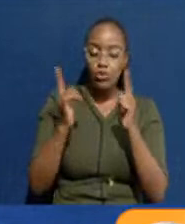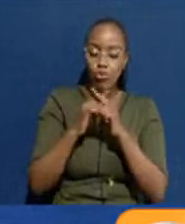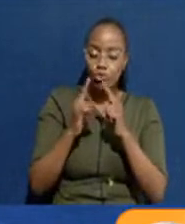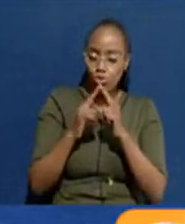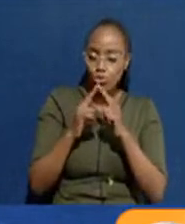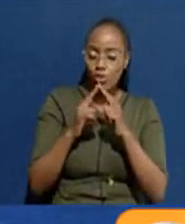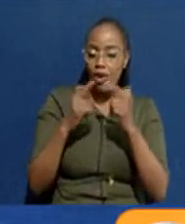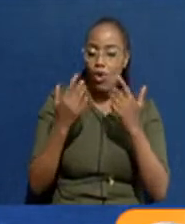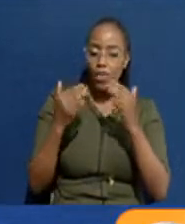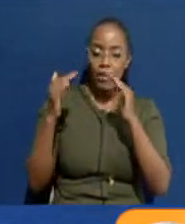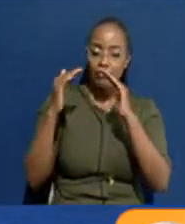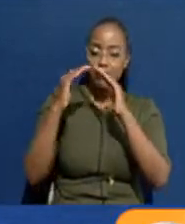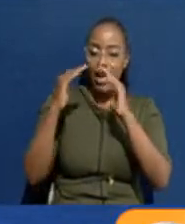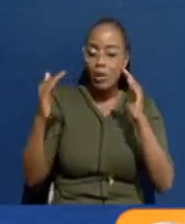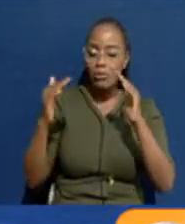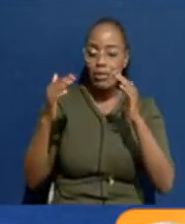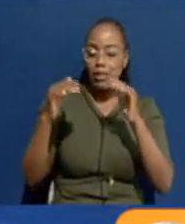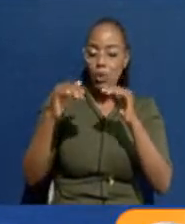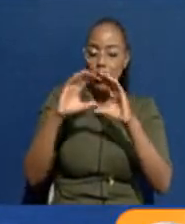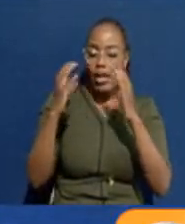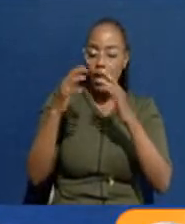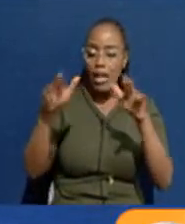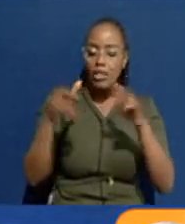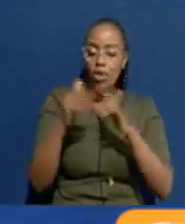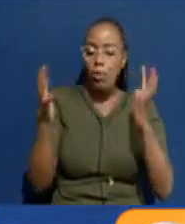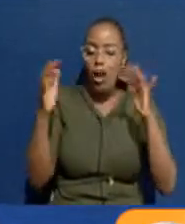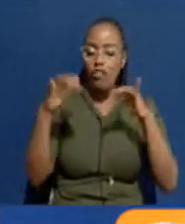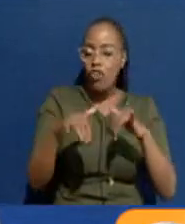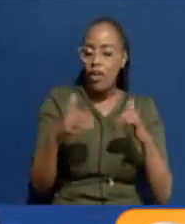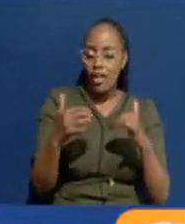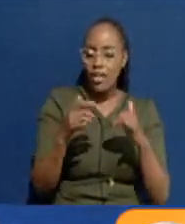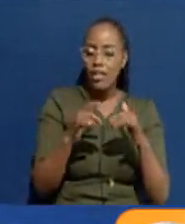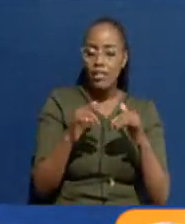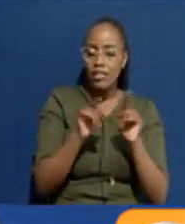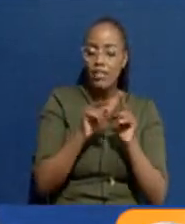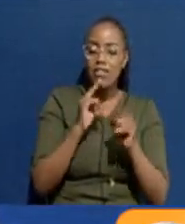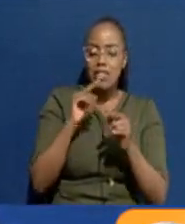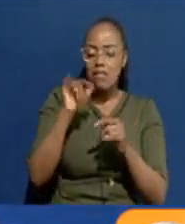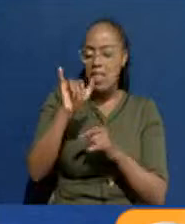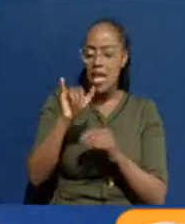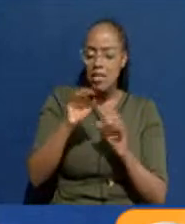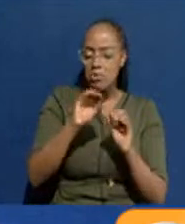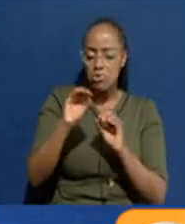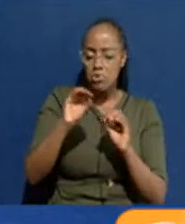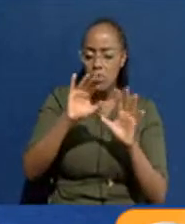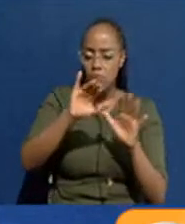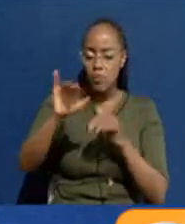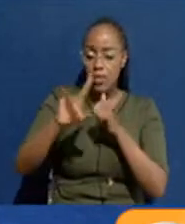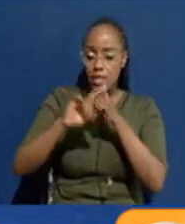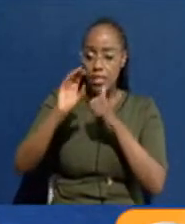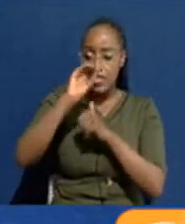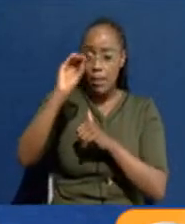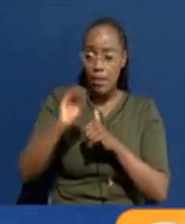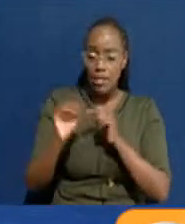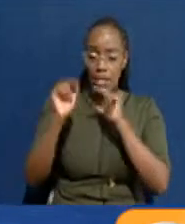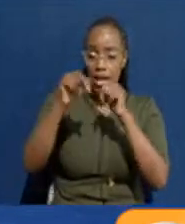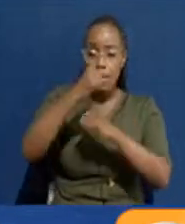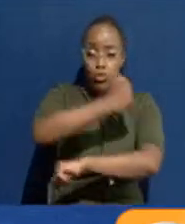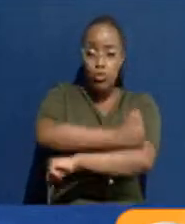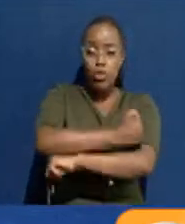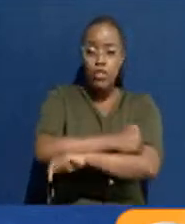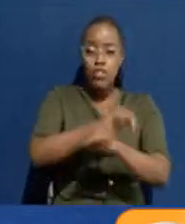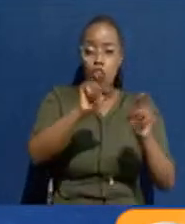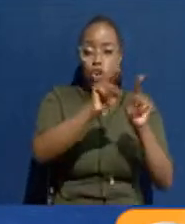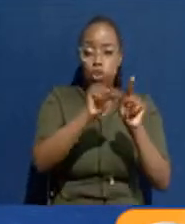schools. So I think it's important that we acknowledge that. Two, over 60% of our children attend day schools. And they also